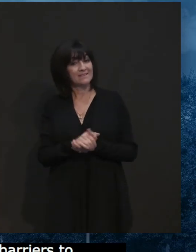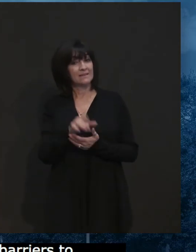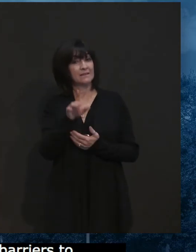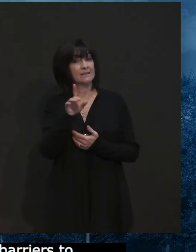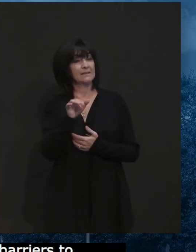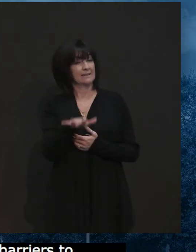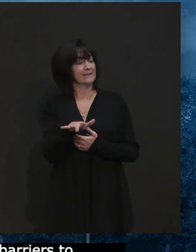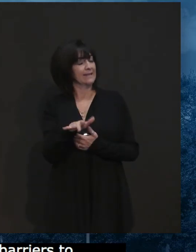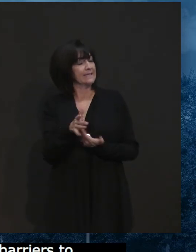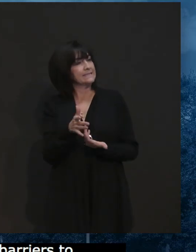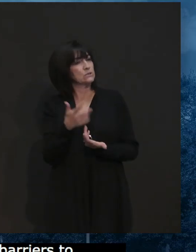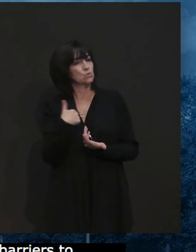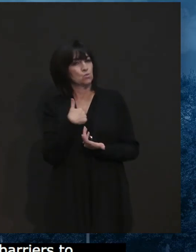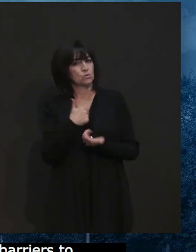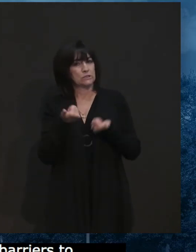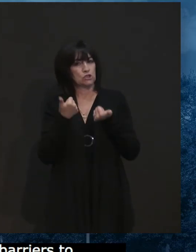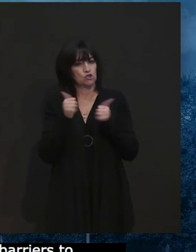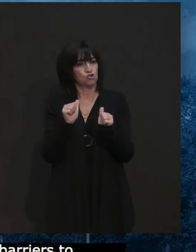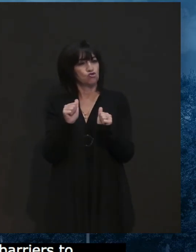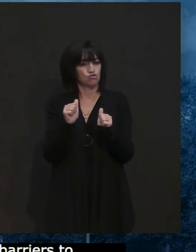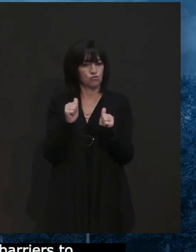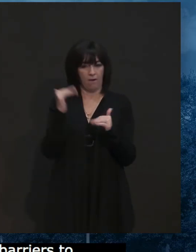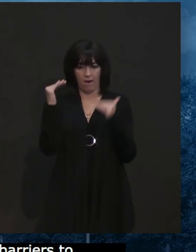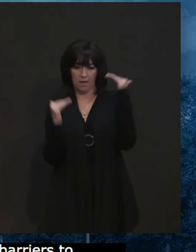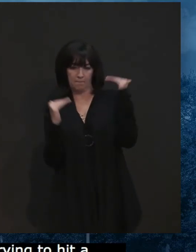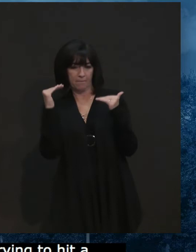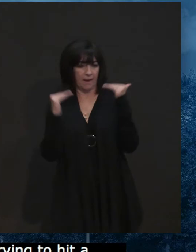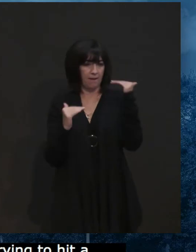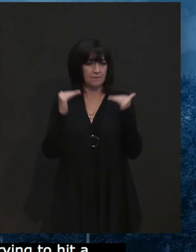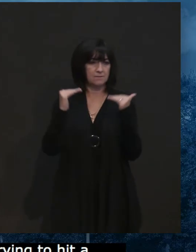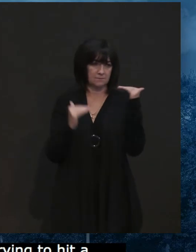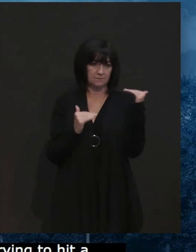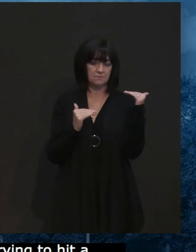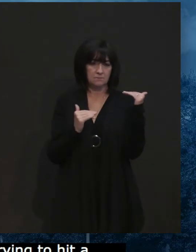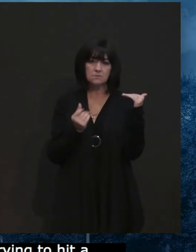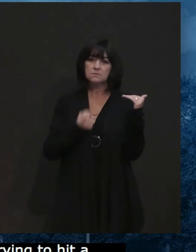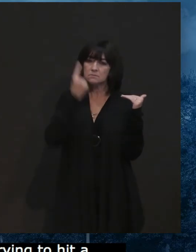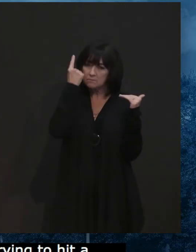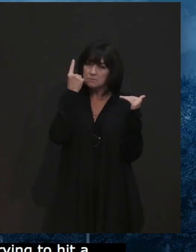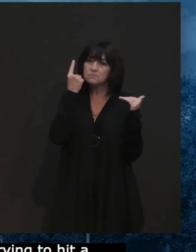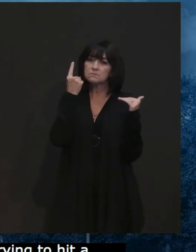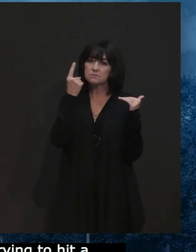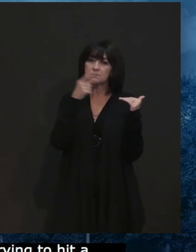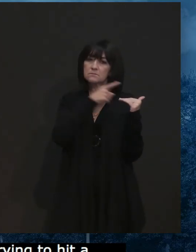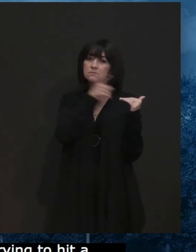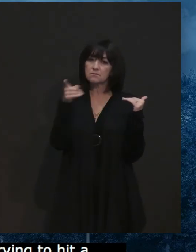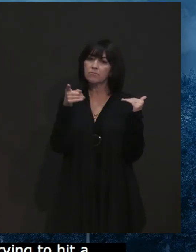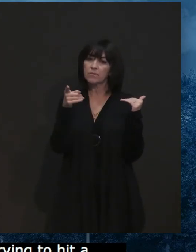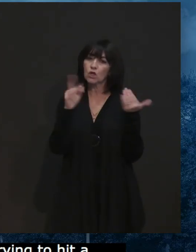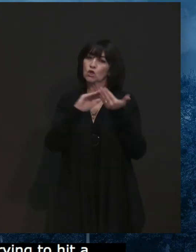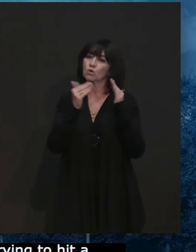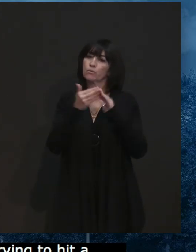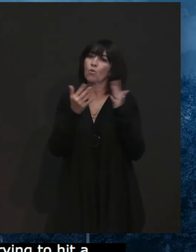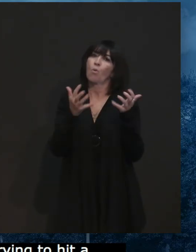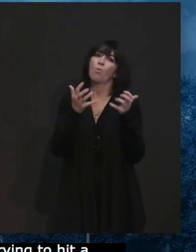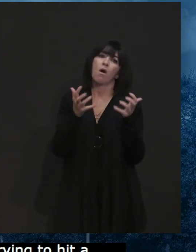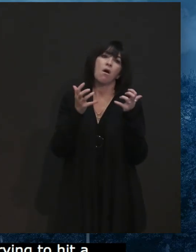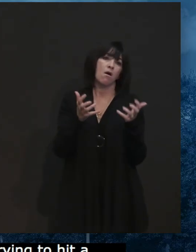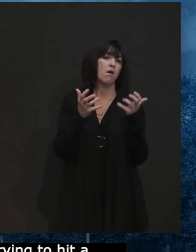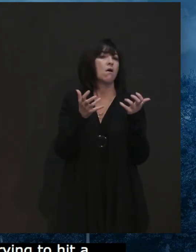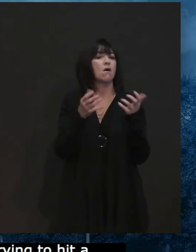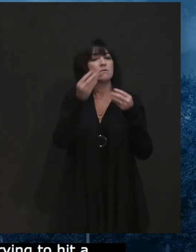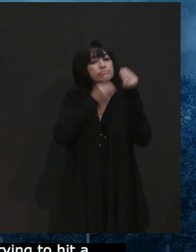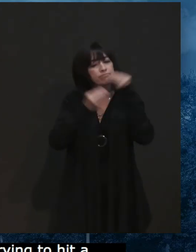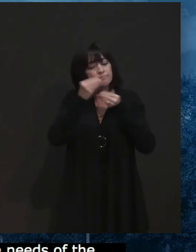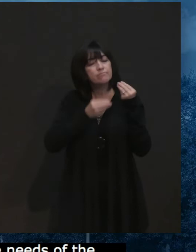try to strike a balance that recognizes the needs of a healthy community and the needs of